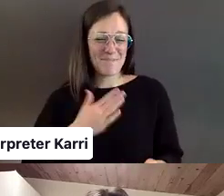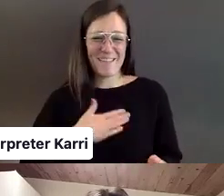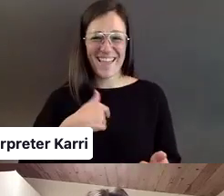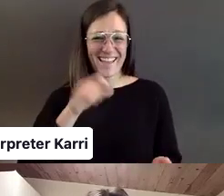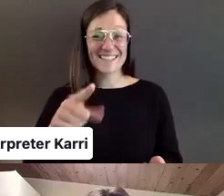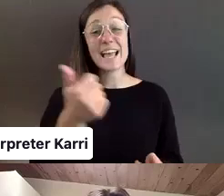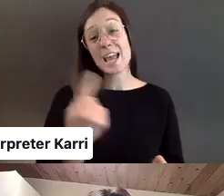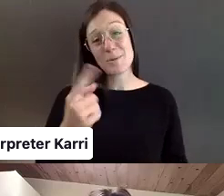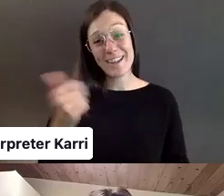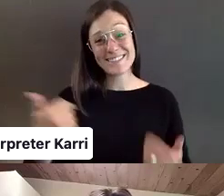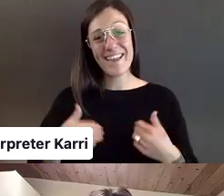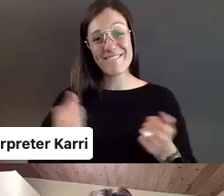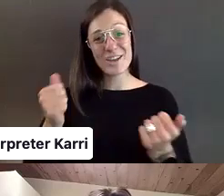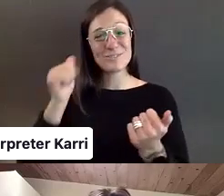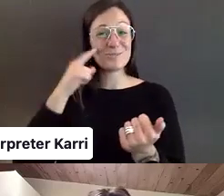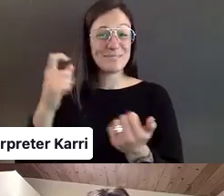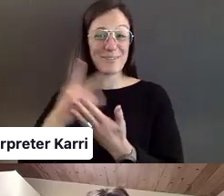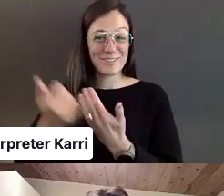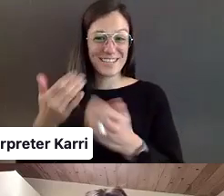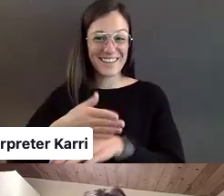else have a project after that?